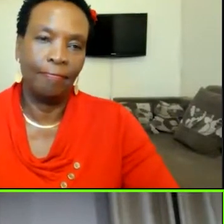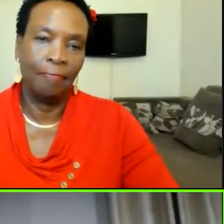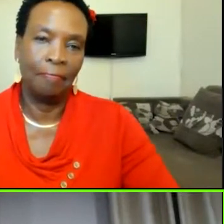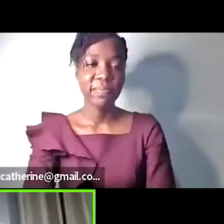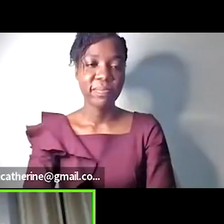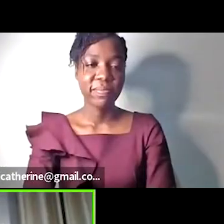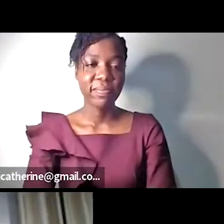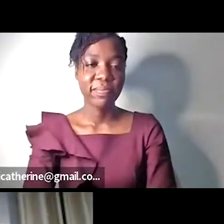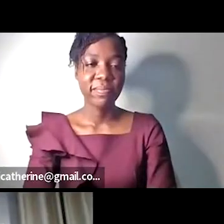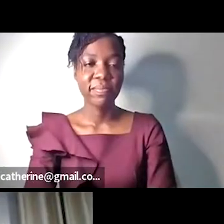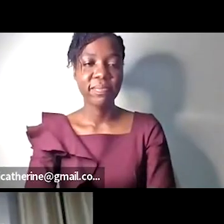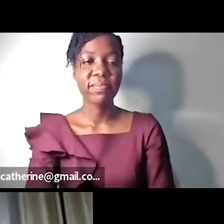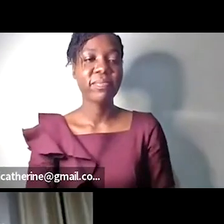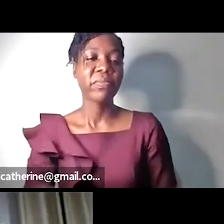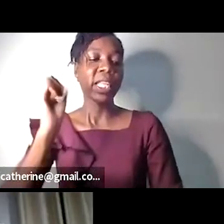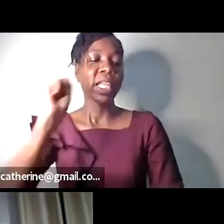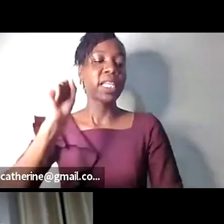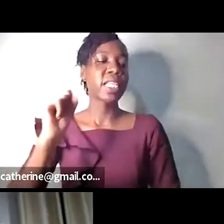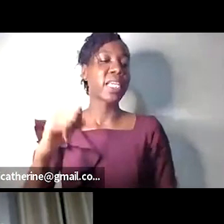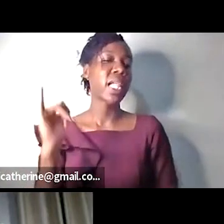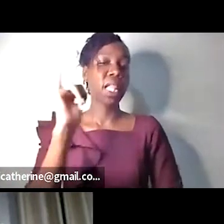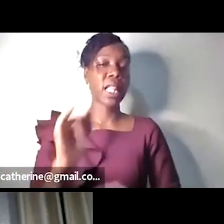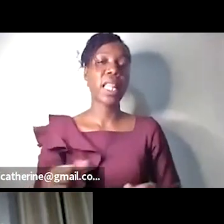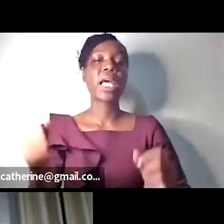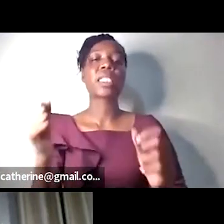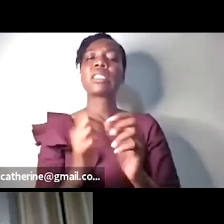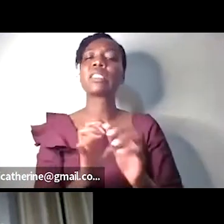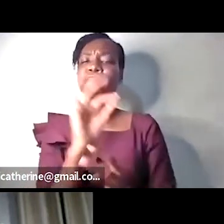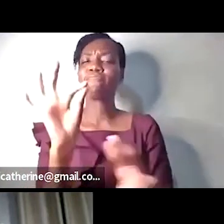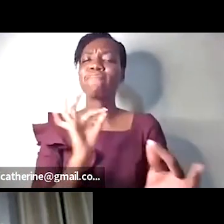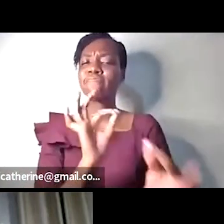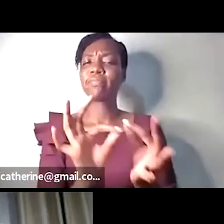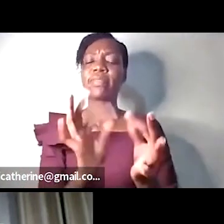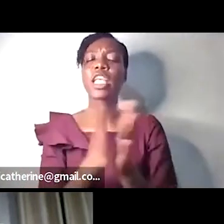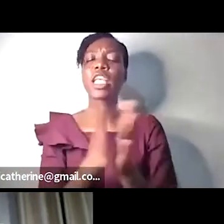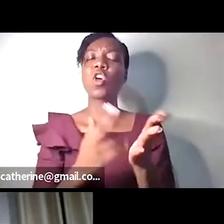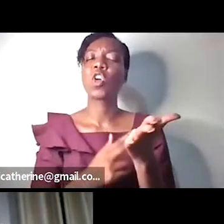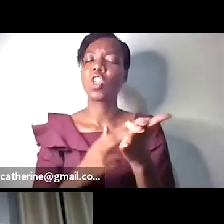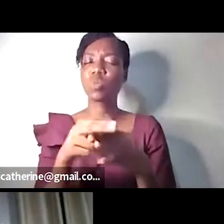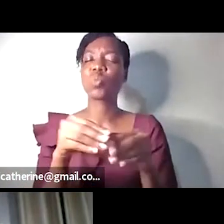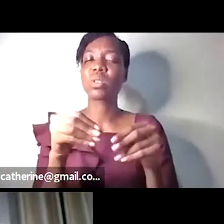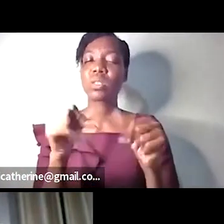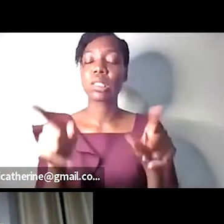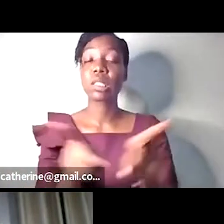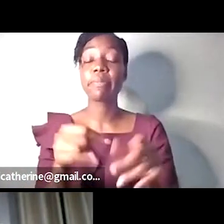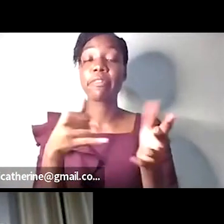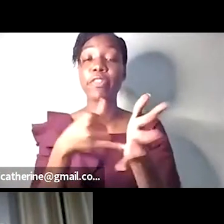you. Absolutely. I like the part you say consistency and integrity and then quality. Those are